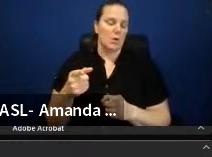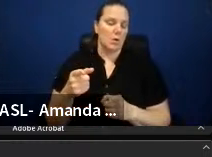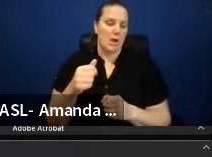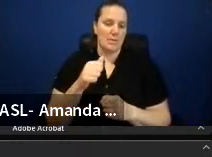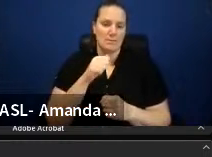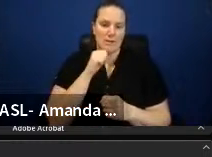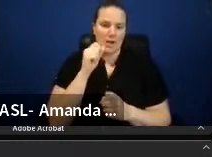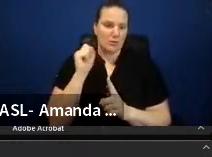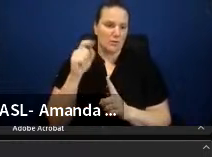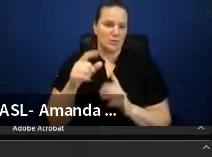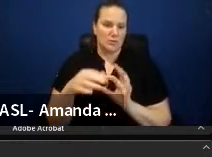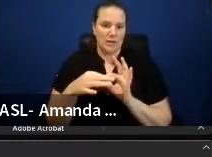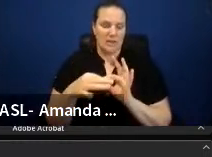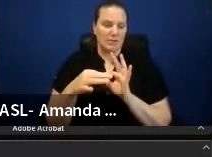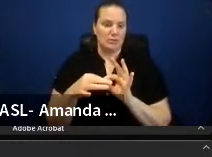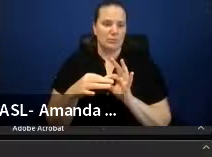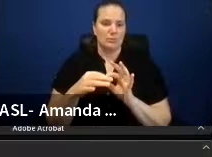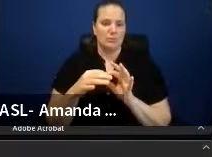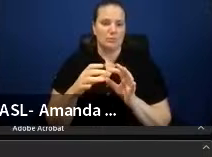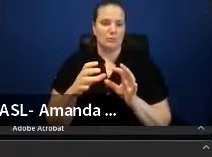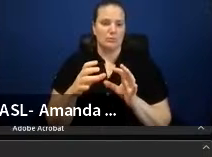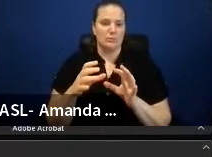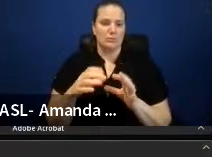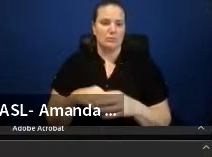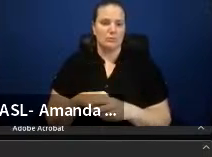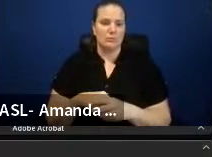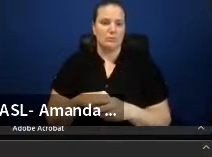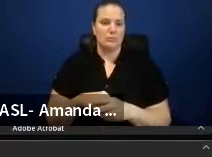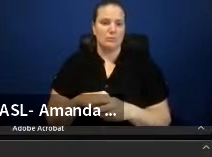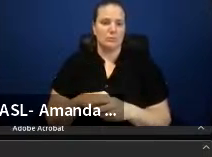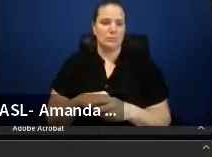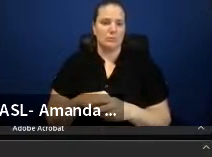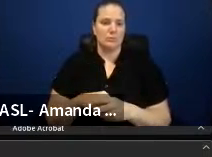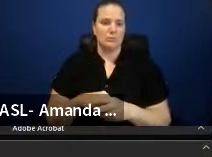the relationships or the engagement. What I'm